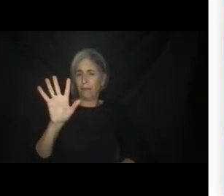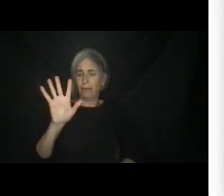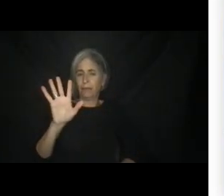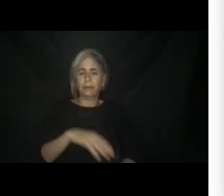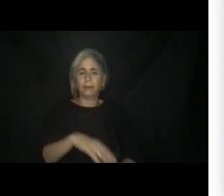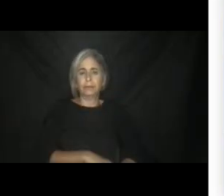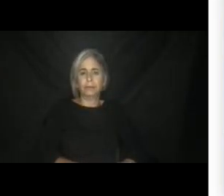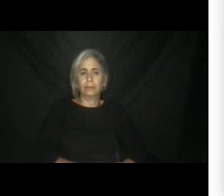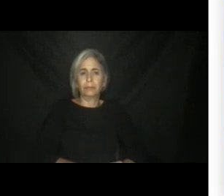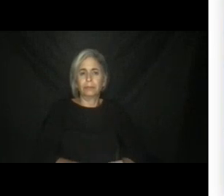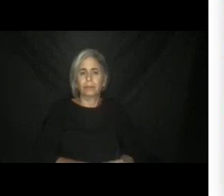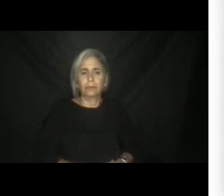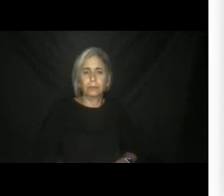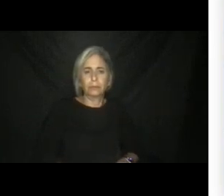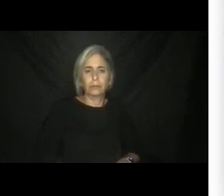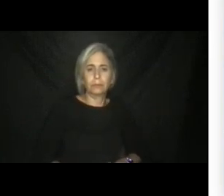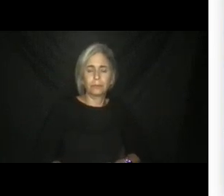please.